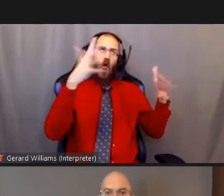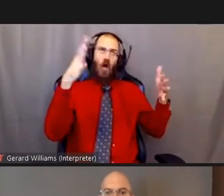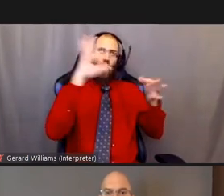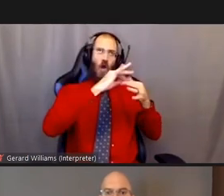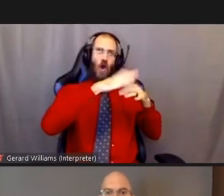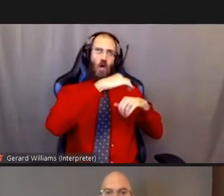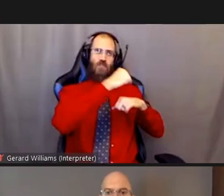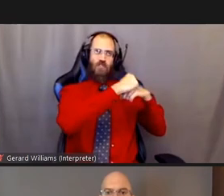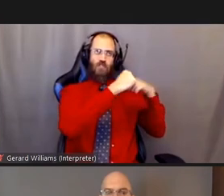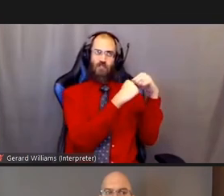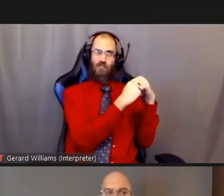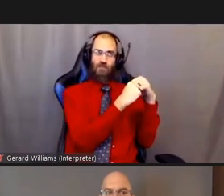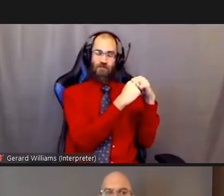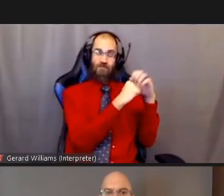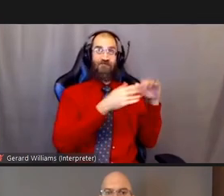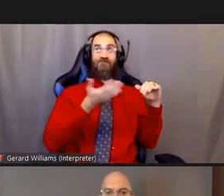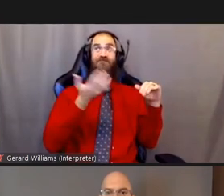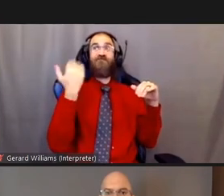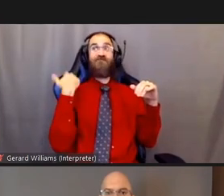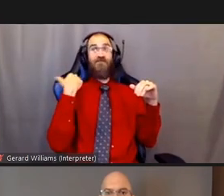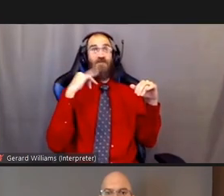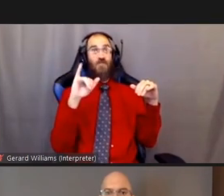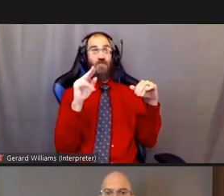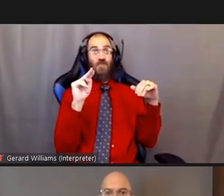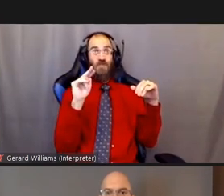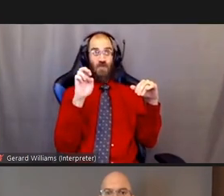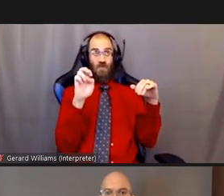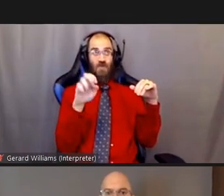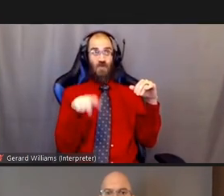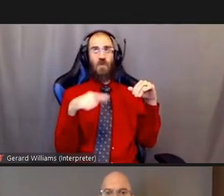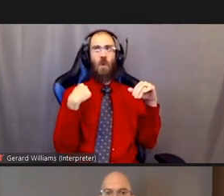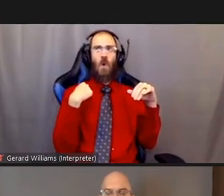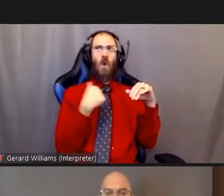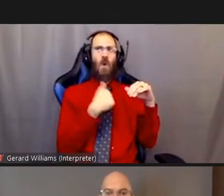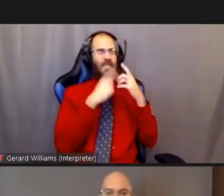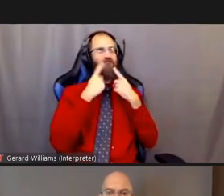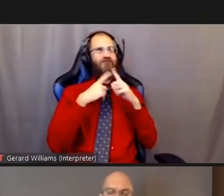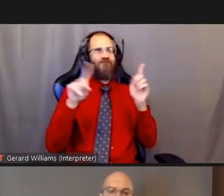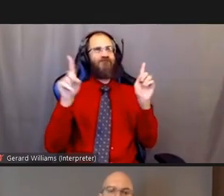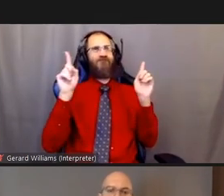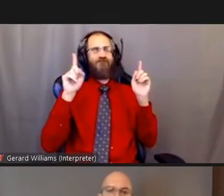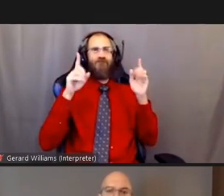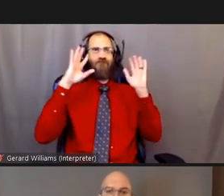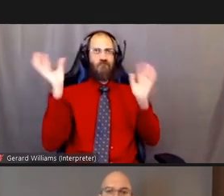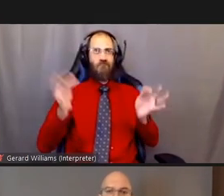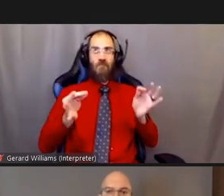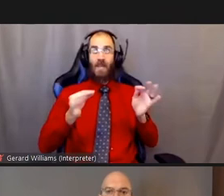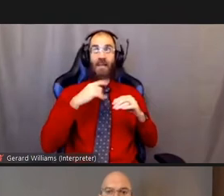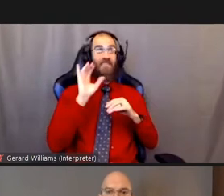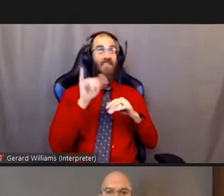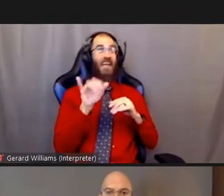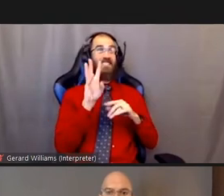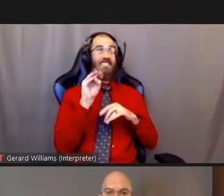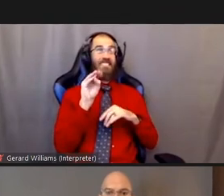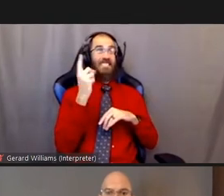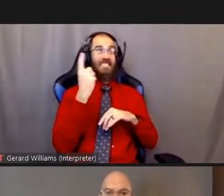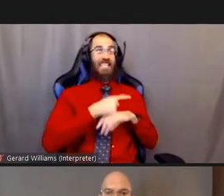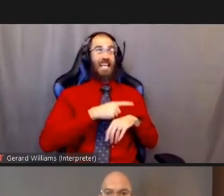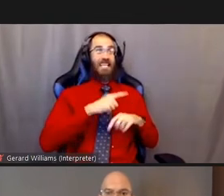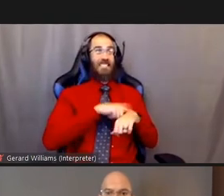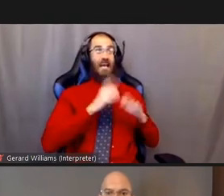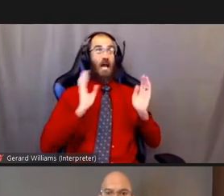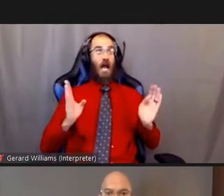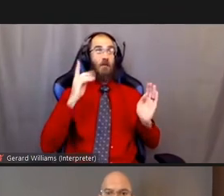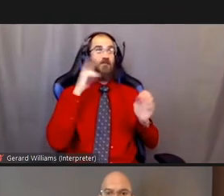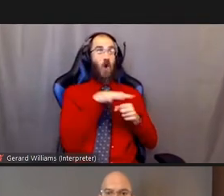the Commission adopted a declaratory ruling clarifying that when the 60-day shot clock for local review begins, and how